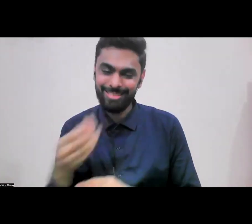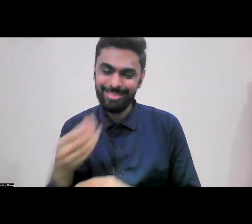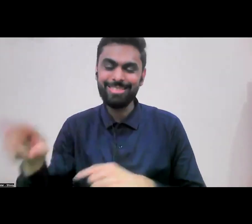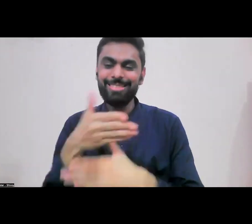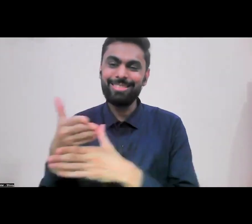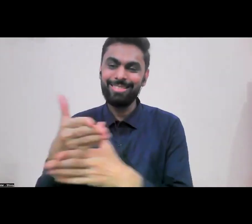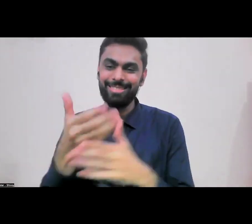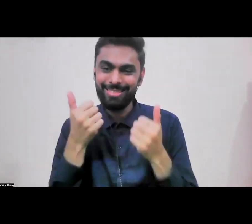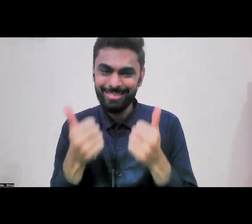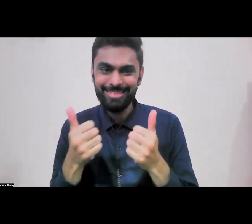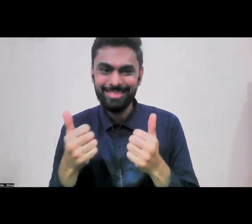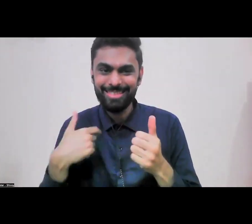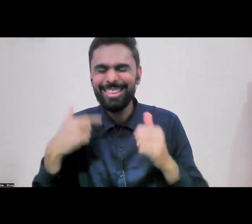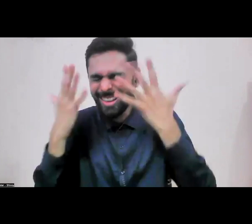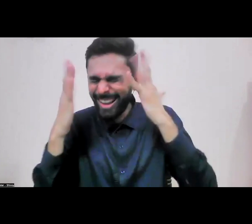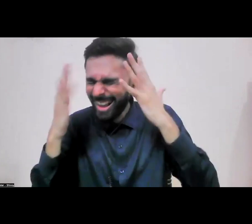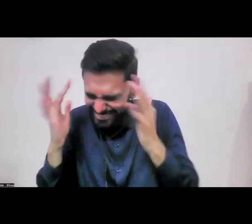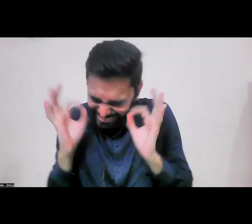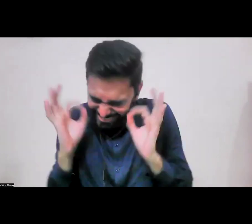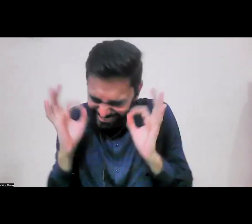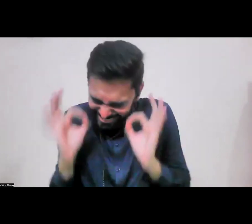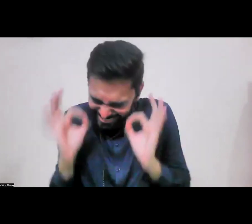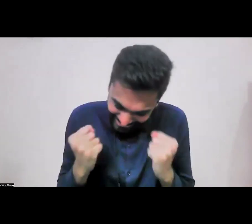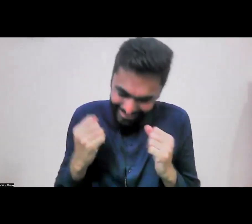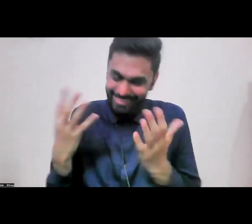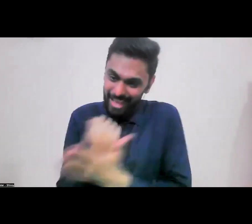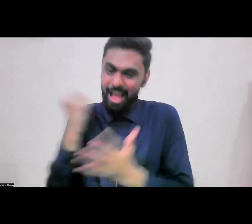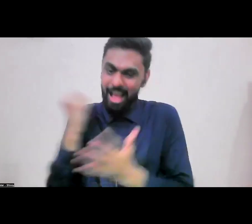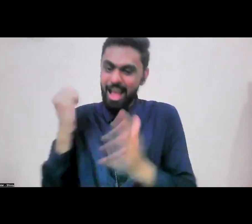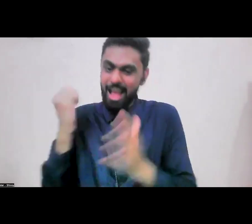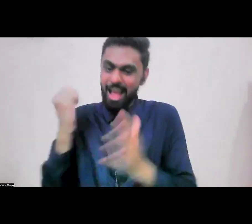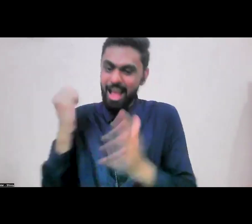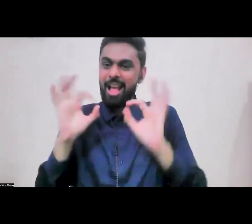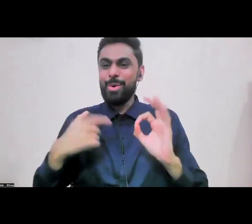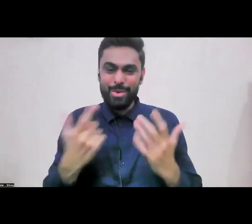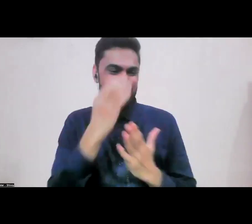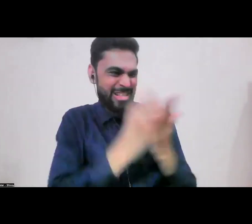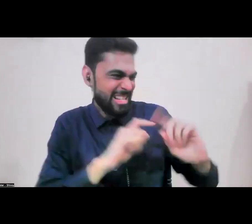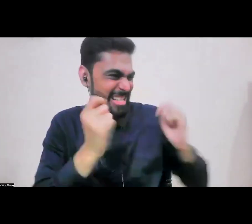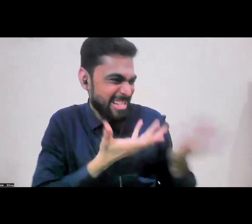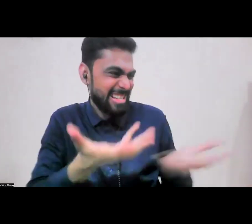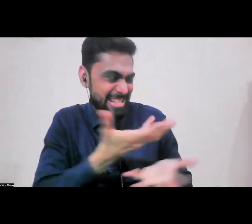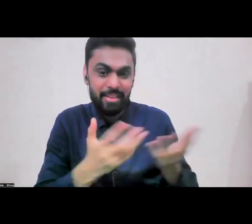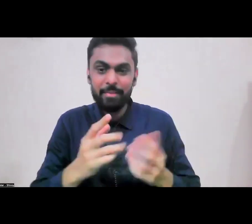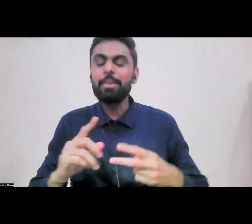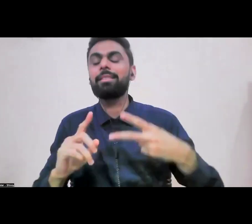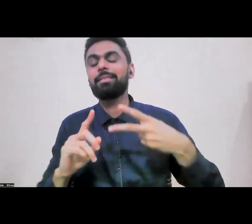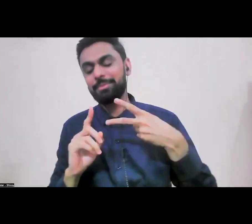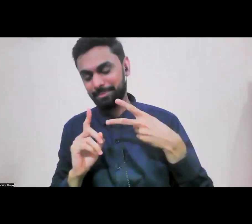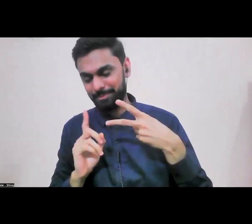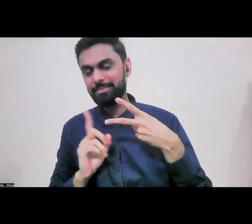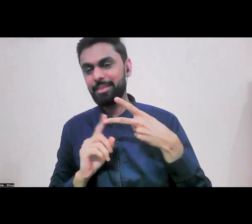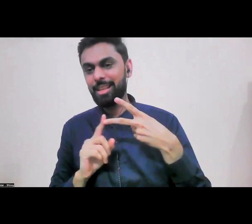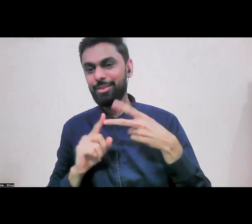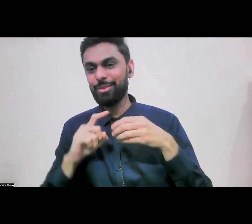I'm feeling something has been achieved. And a lot of work by the content team people. Next question, please.